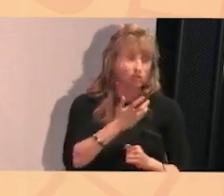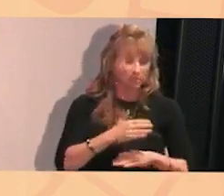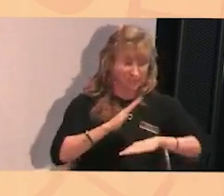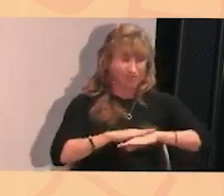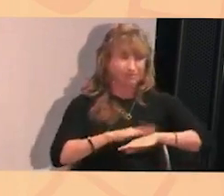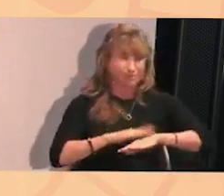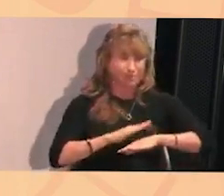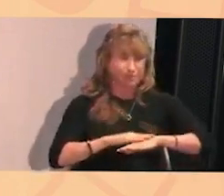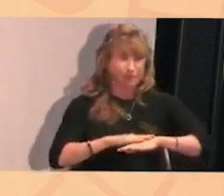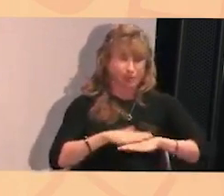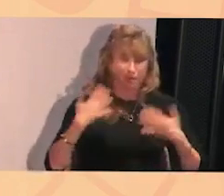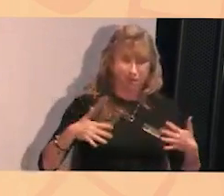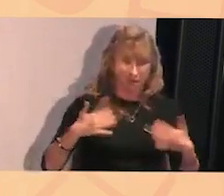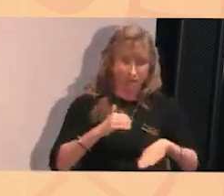time.